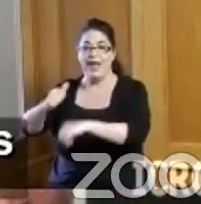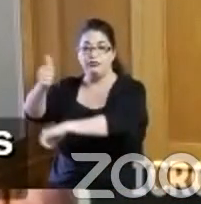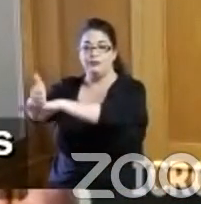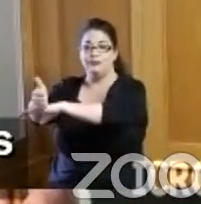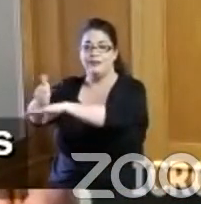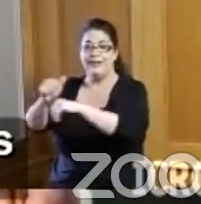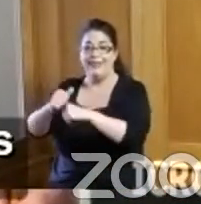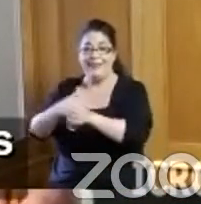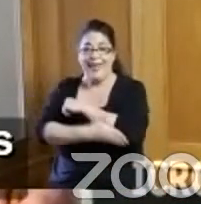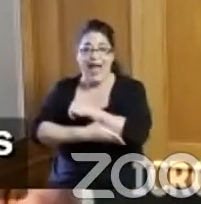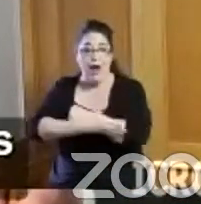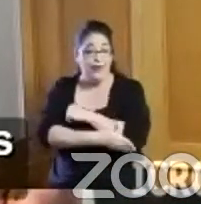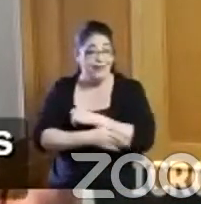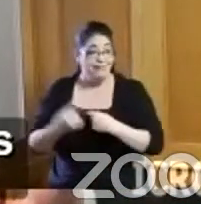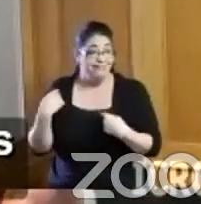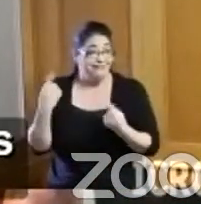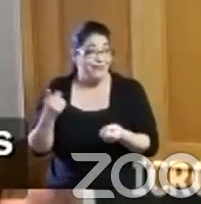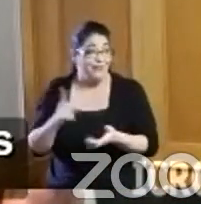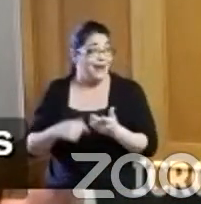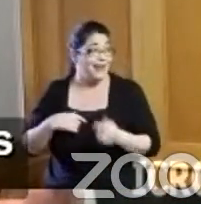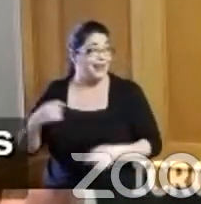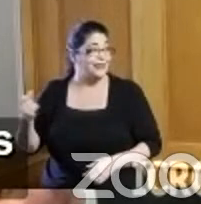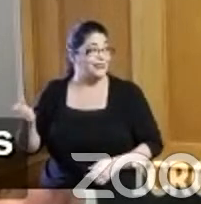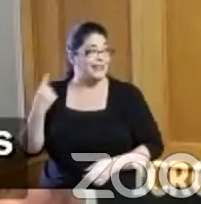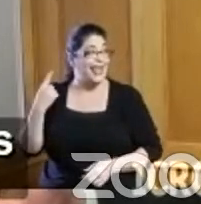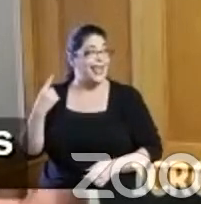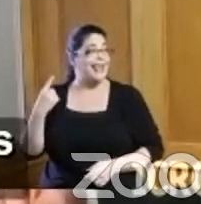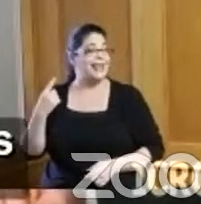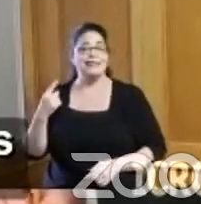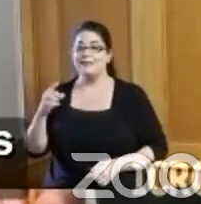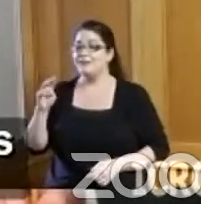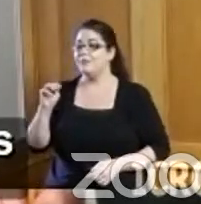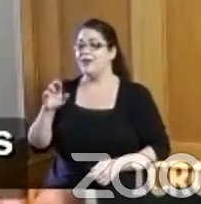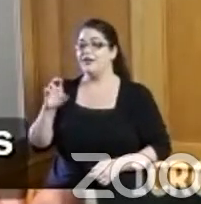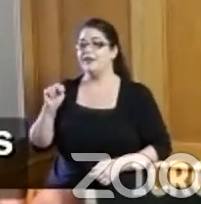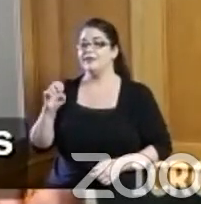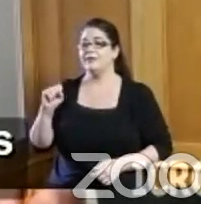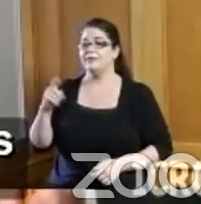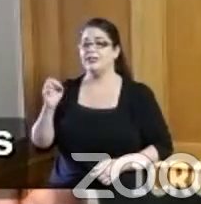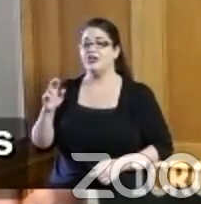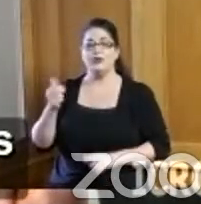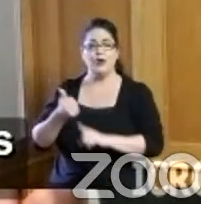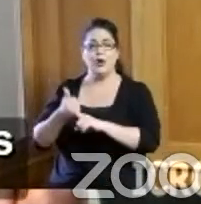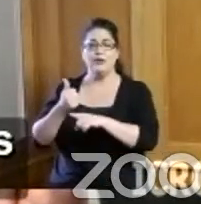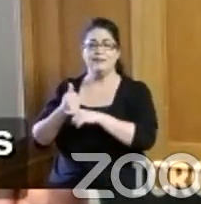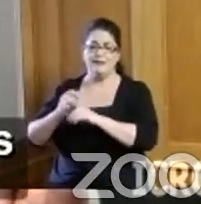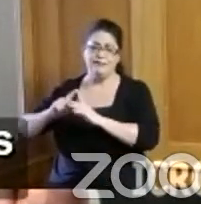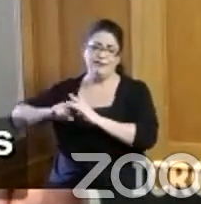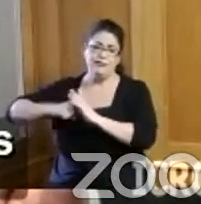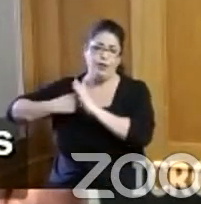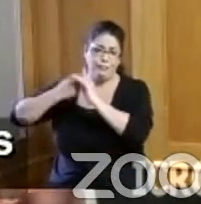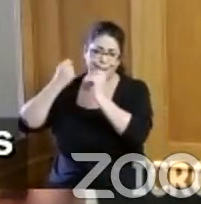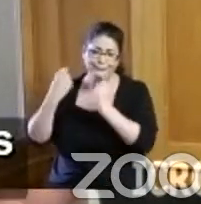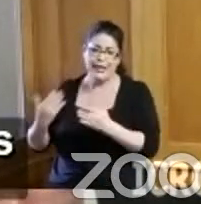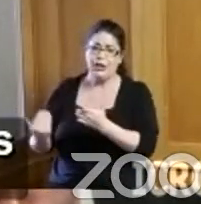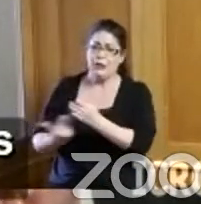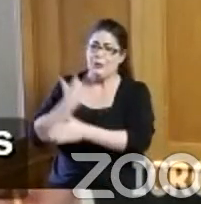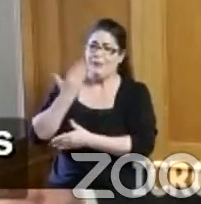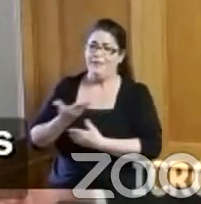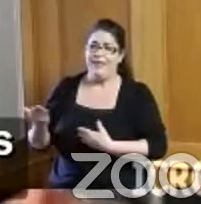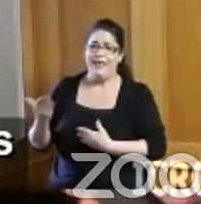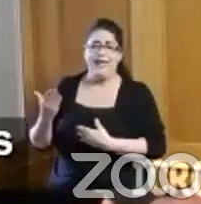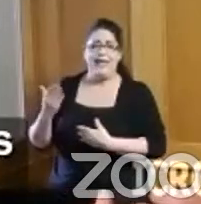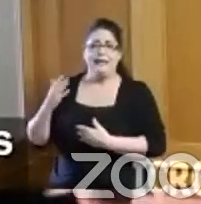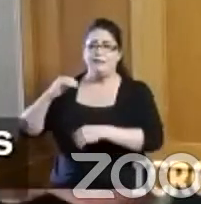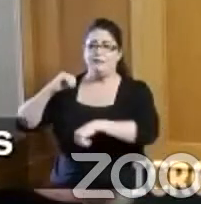the county, is my understanding. And so Marion Spencer was a trailblazer, did iconic work in Hamilton